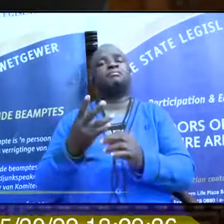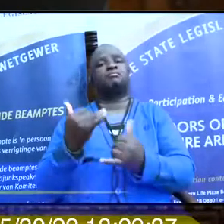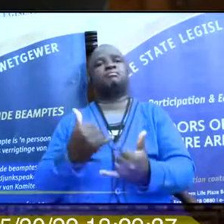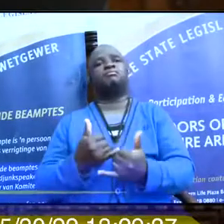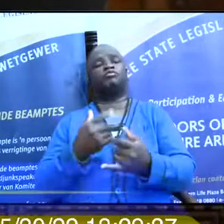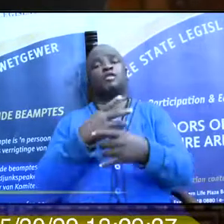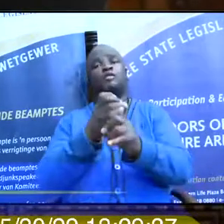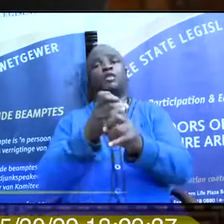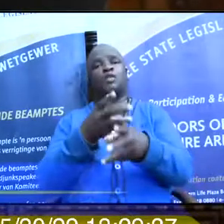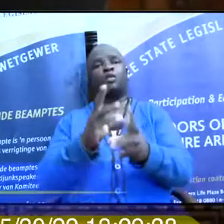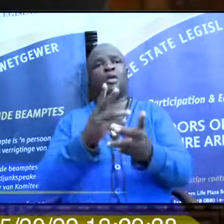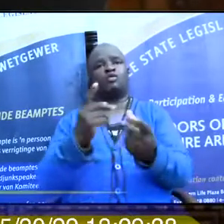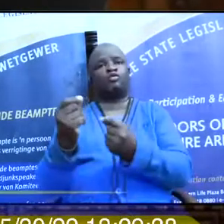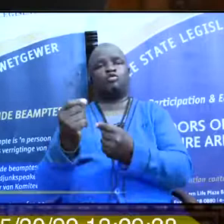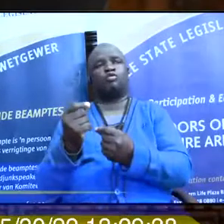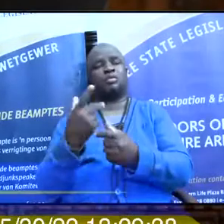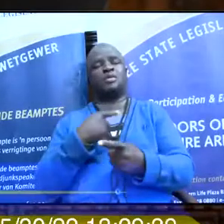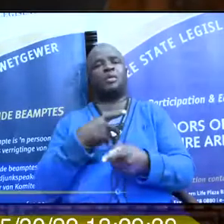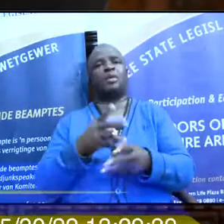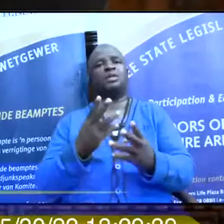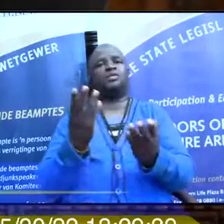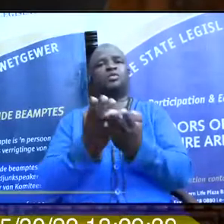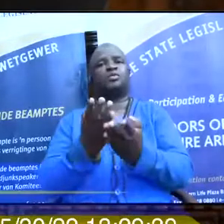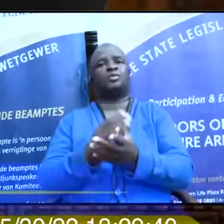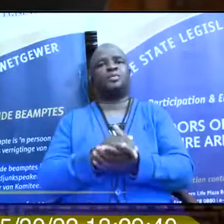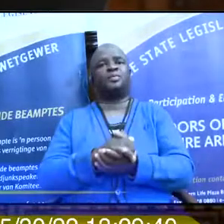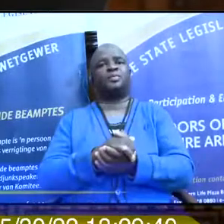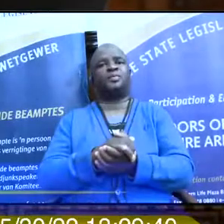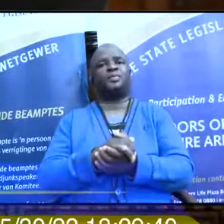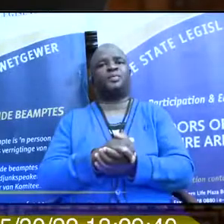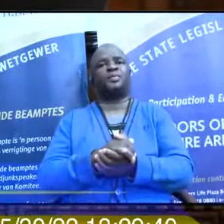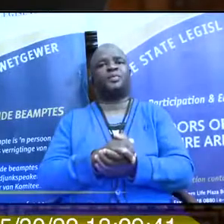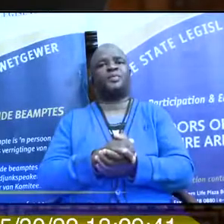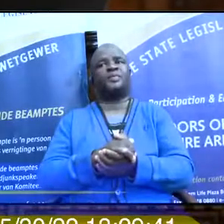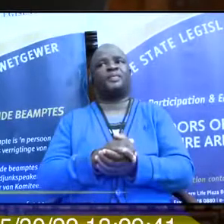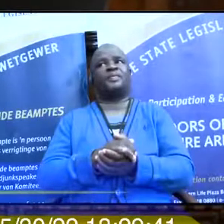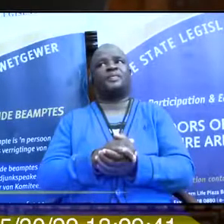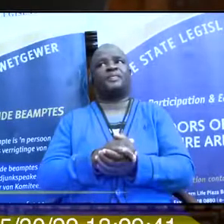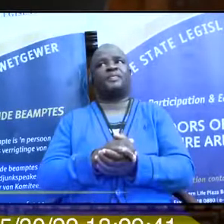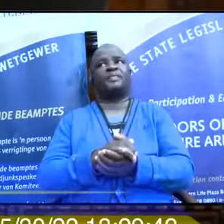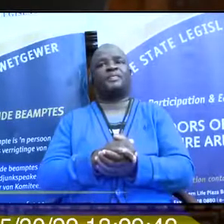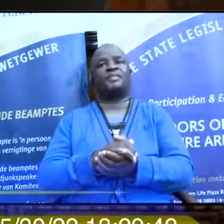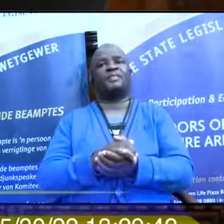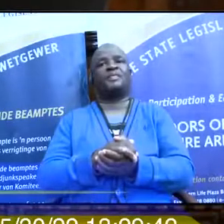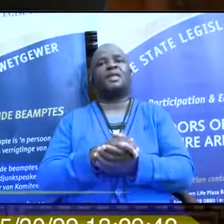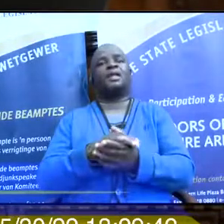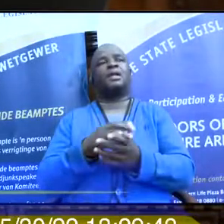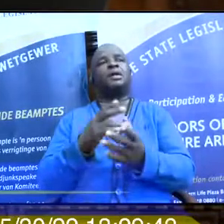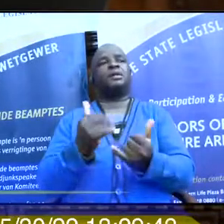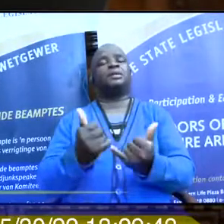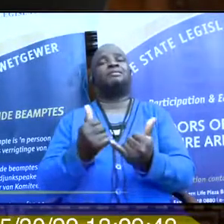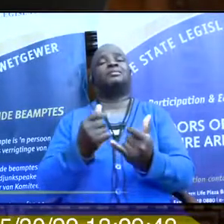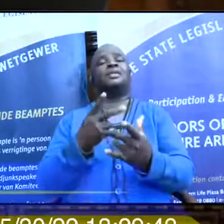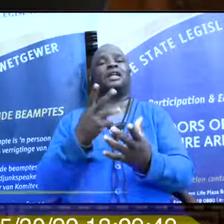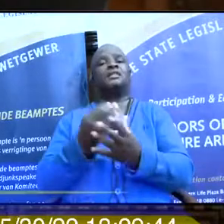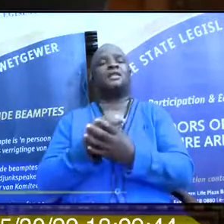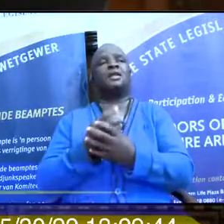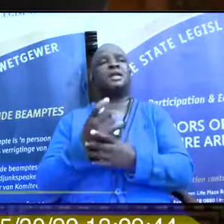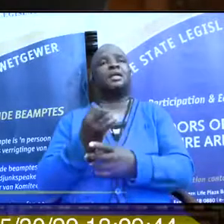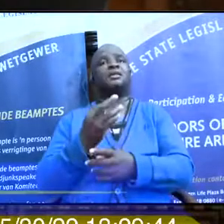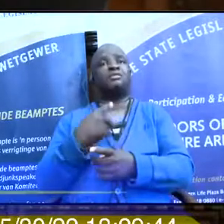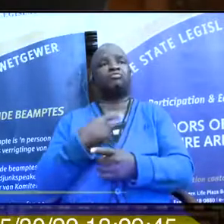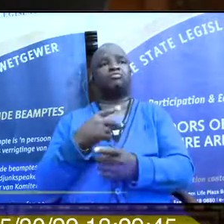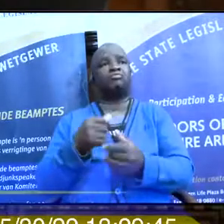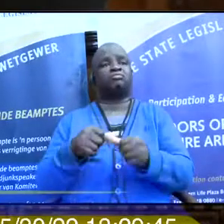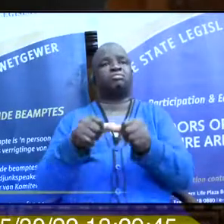do we are doing things in schools the curriculum and these other things if we